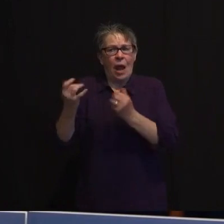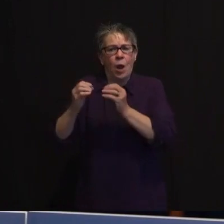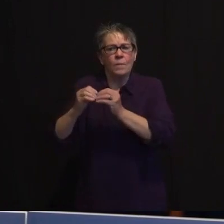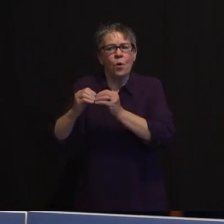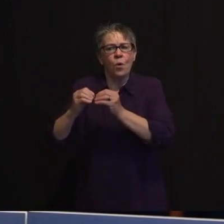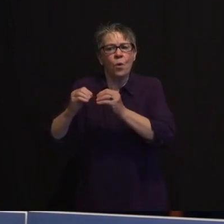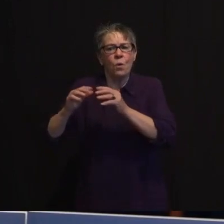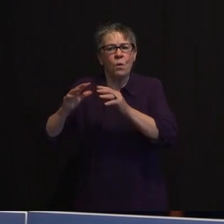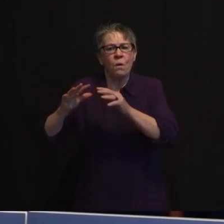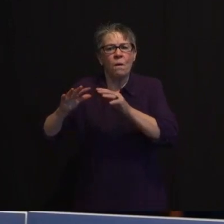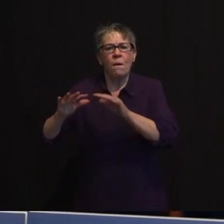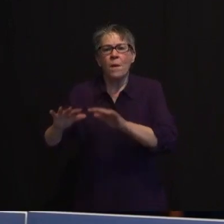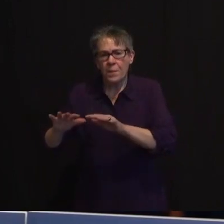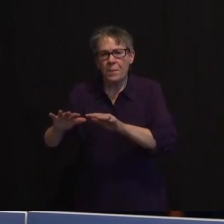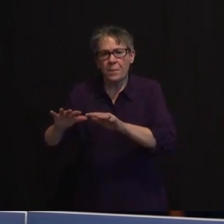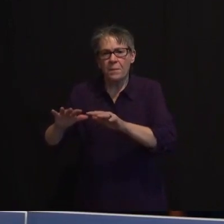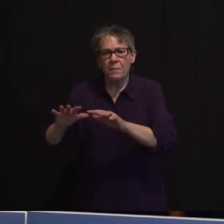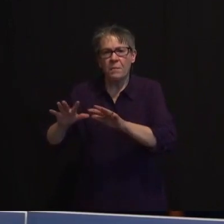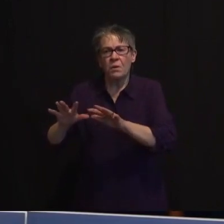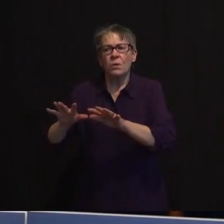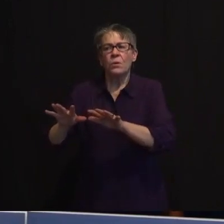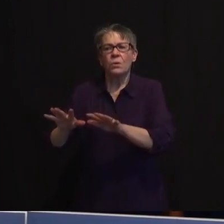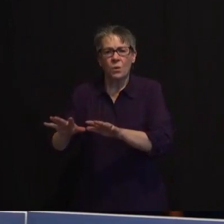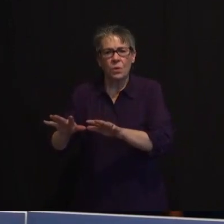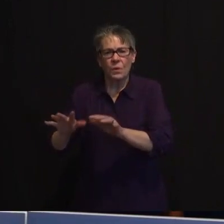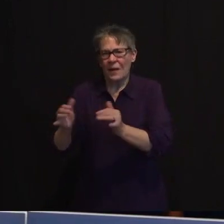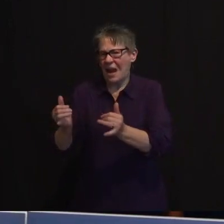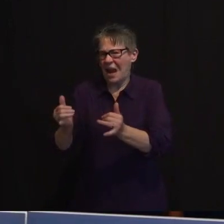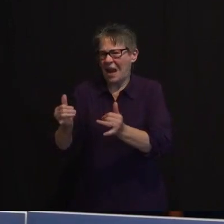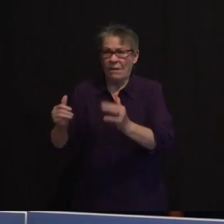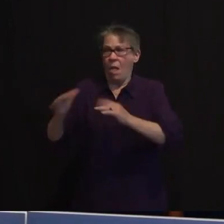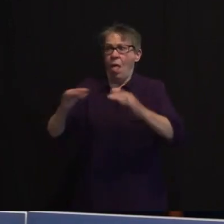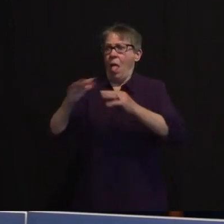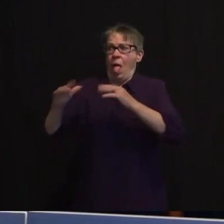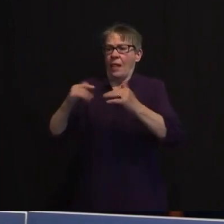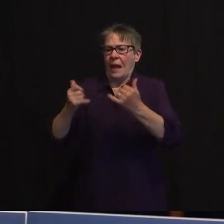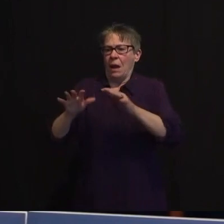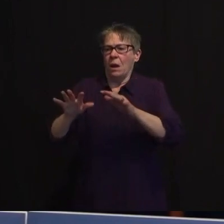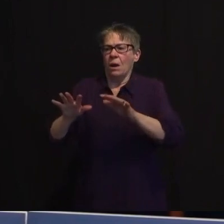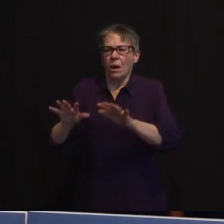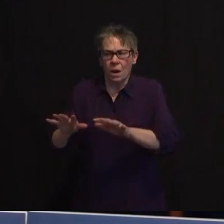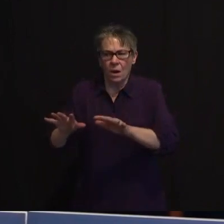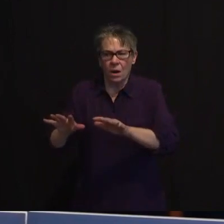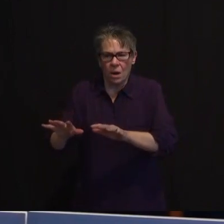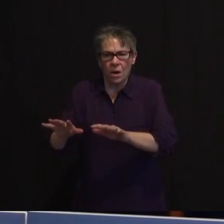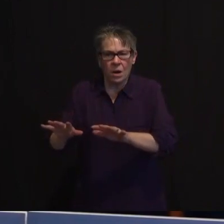organizations are kicking in and they're getting used to this level of activity. But we're hoping